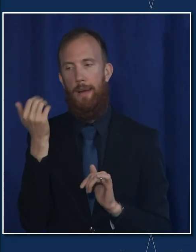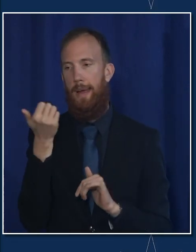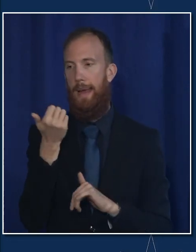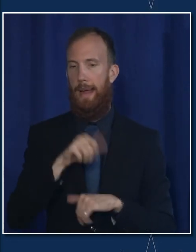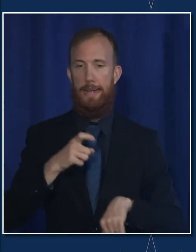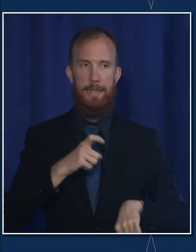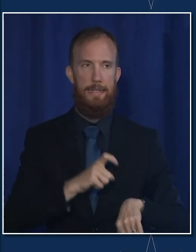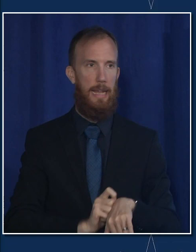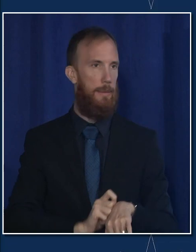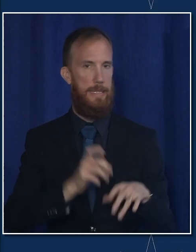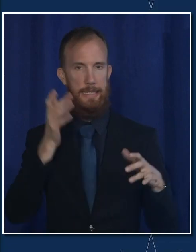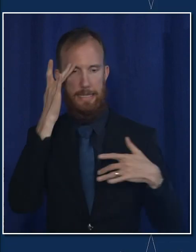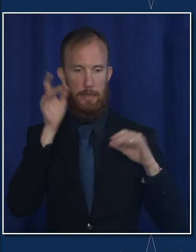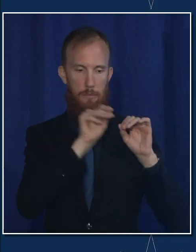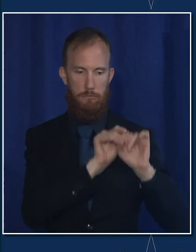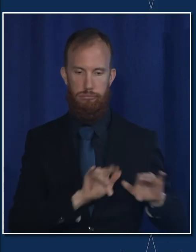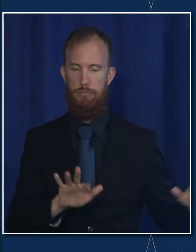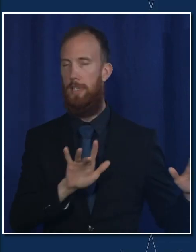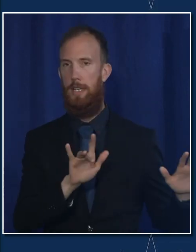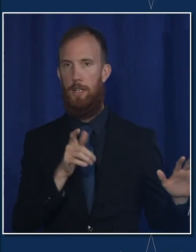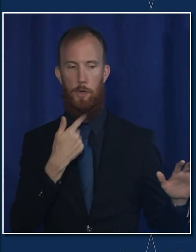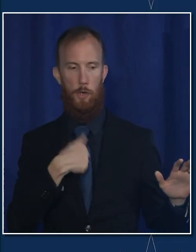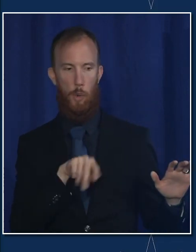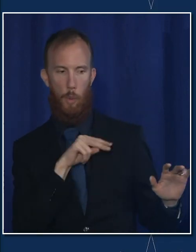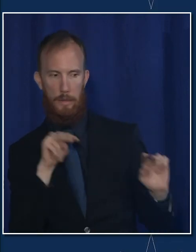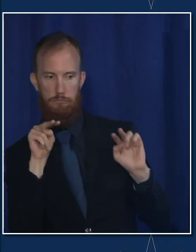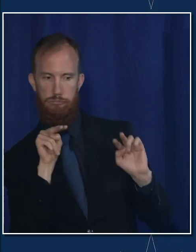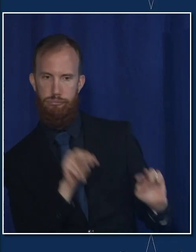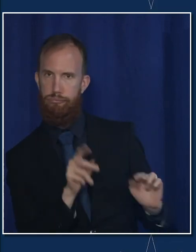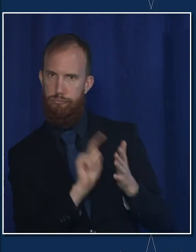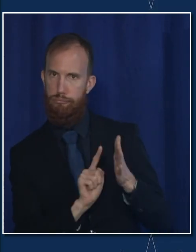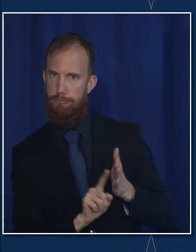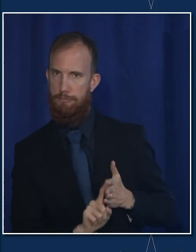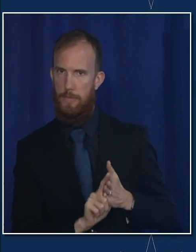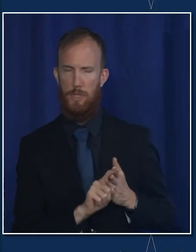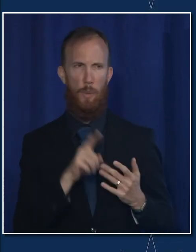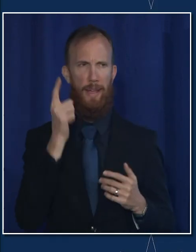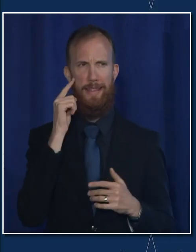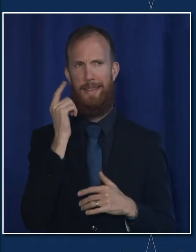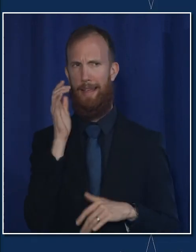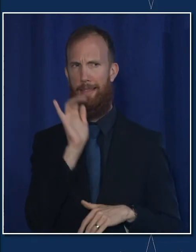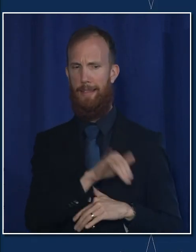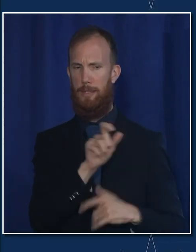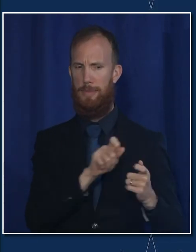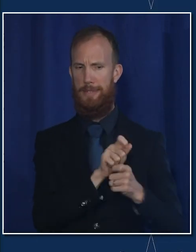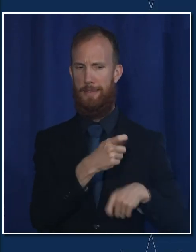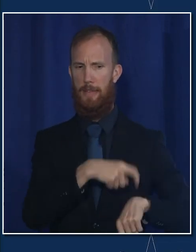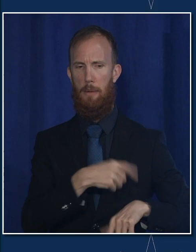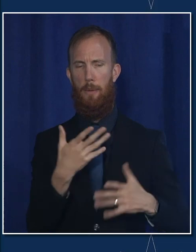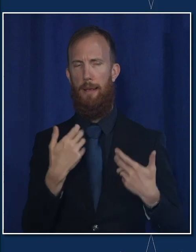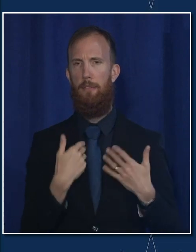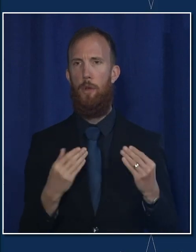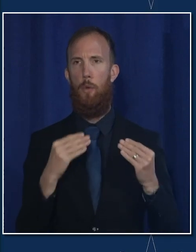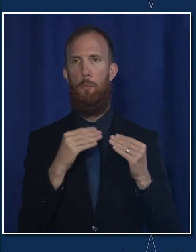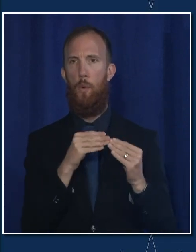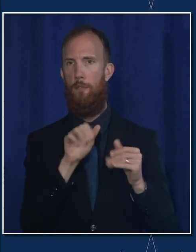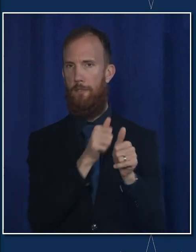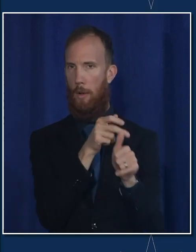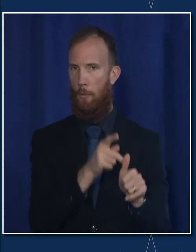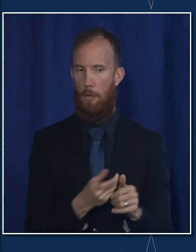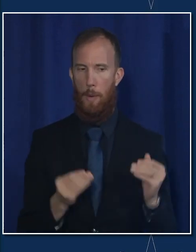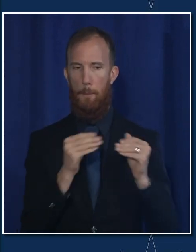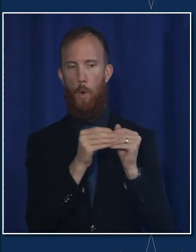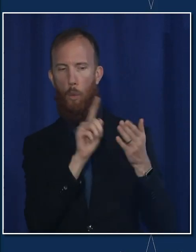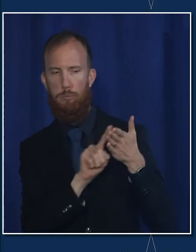doesn't matter what the setting is in. I think in this particular one, wanted to just do a little more follow-up, given that we had seen concerning outbreak